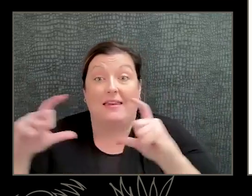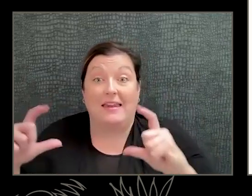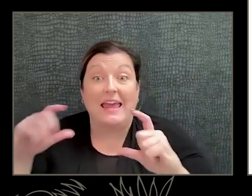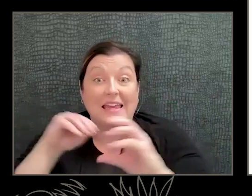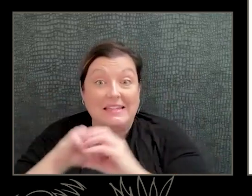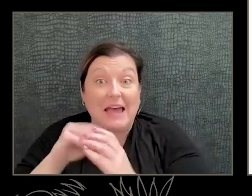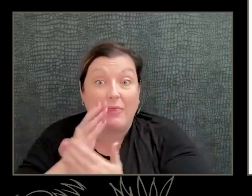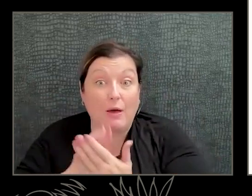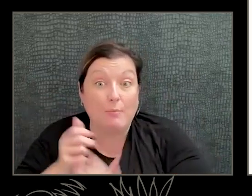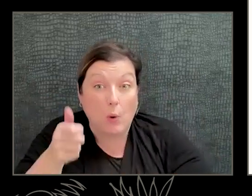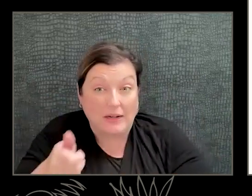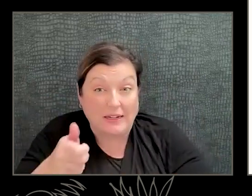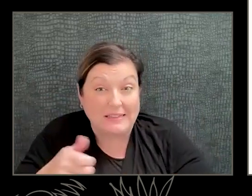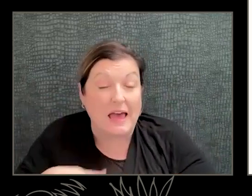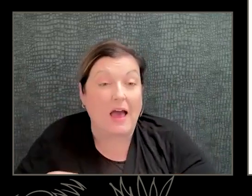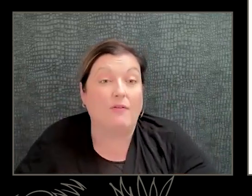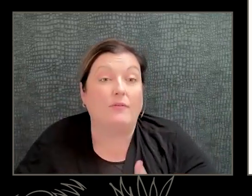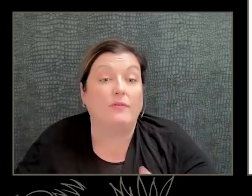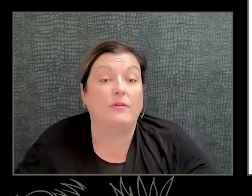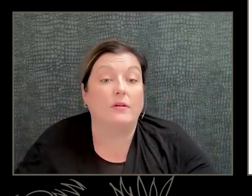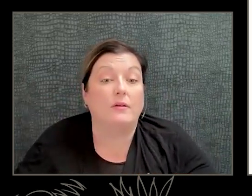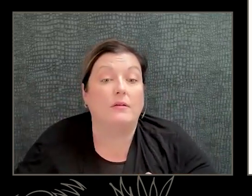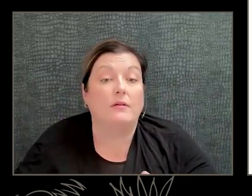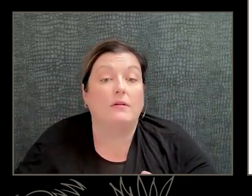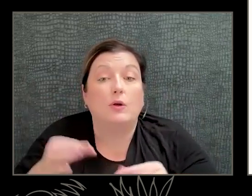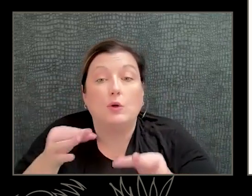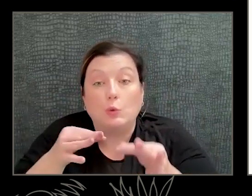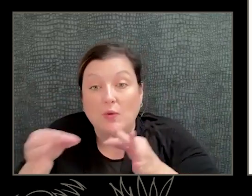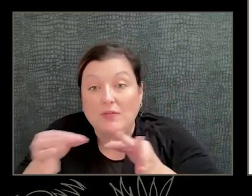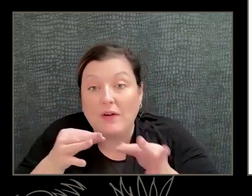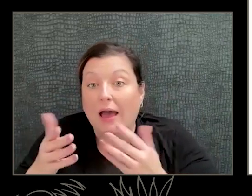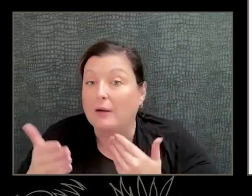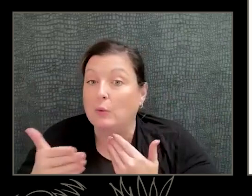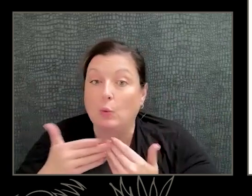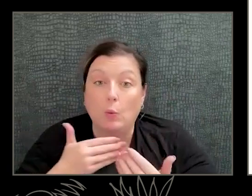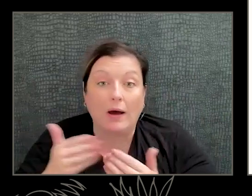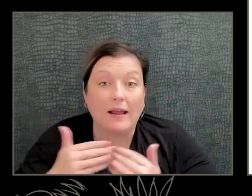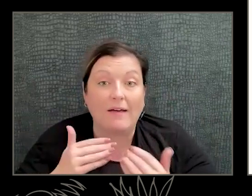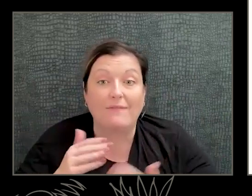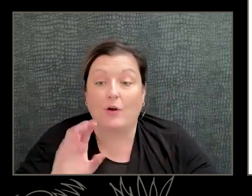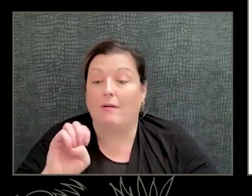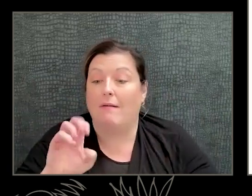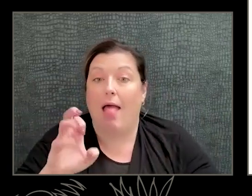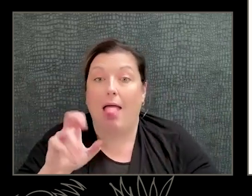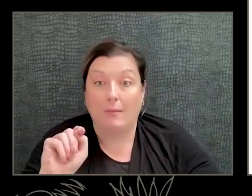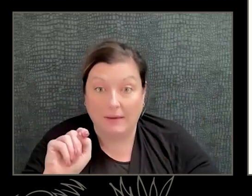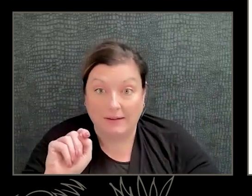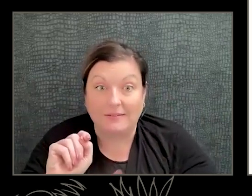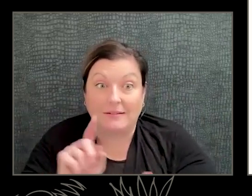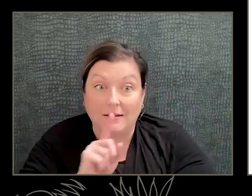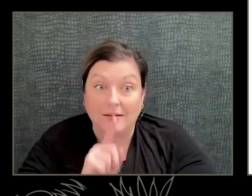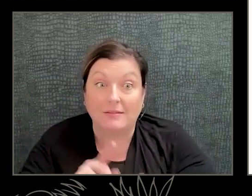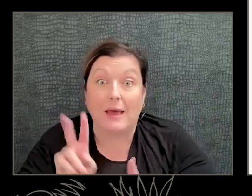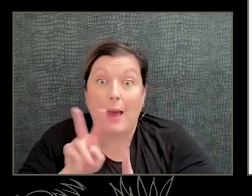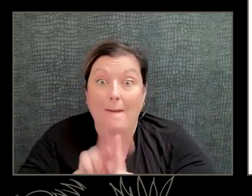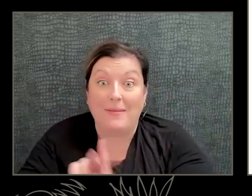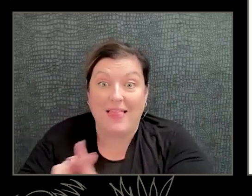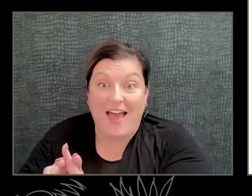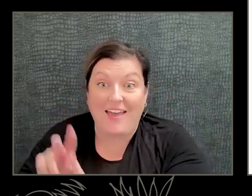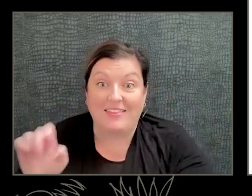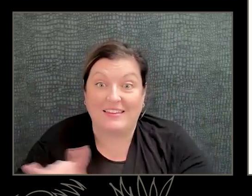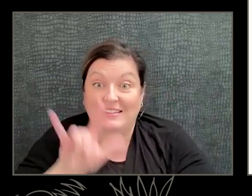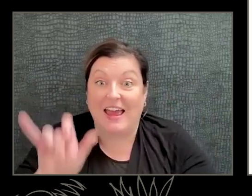itself, basically what you do is you define whatever element it is, and you apply those styles, just